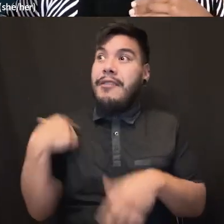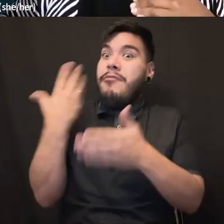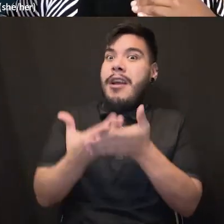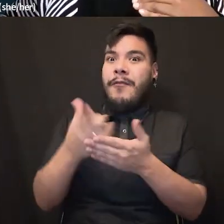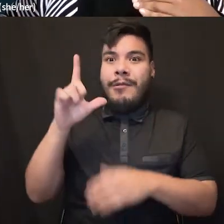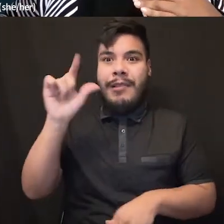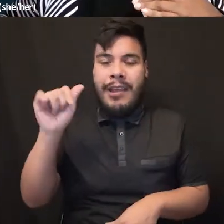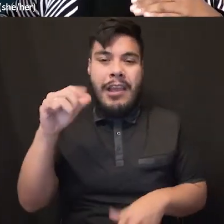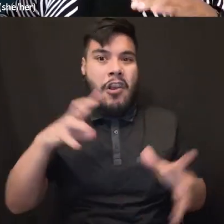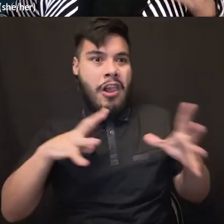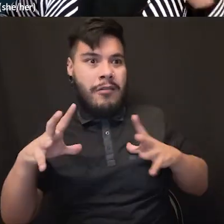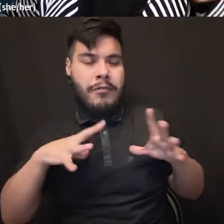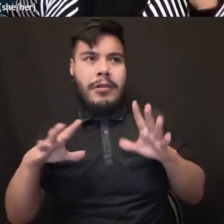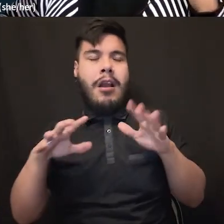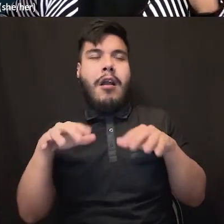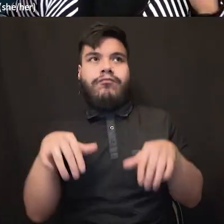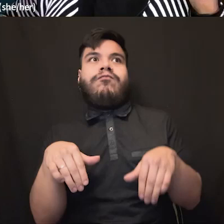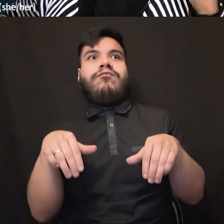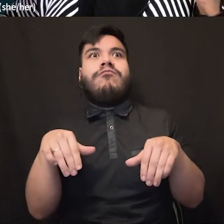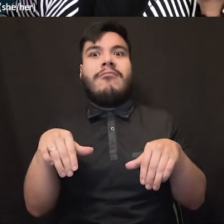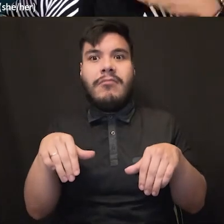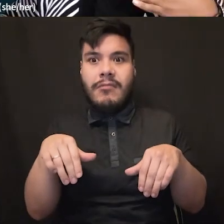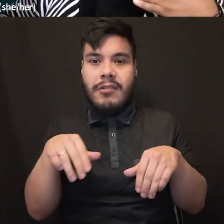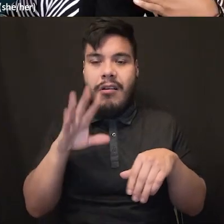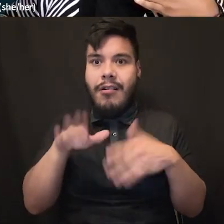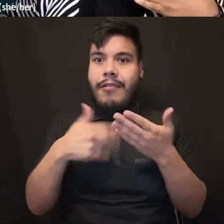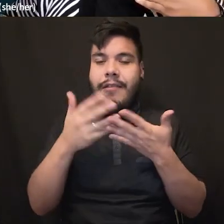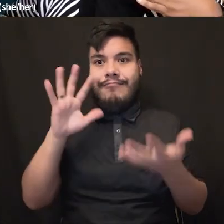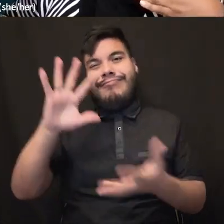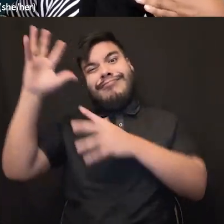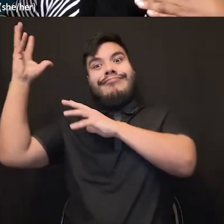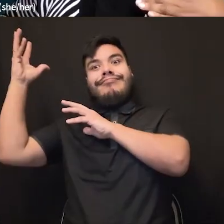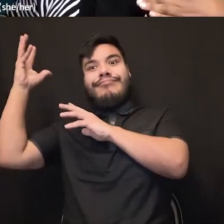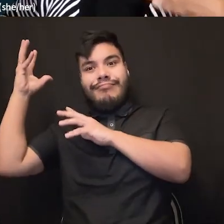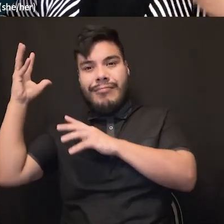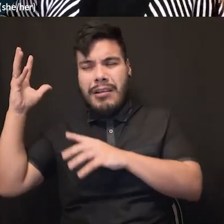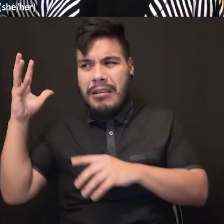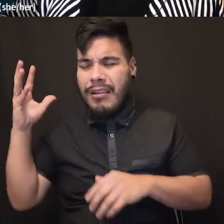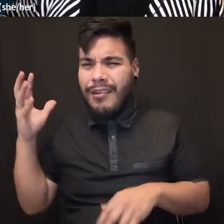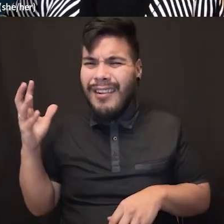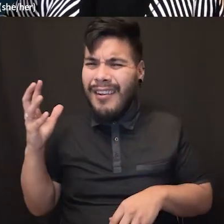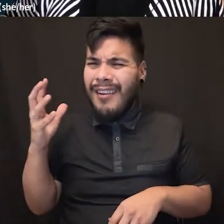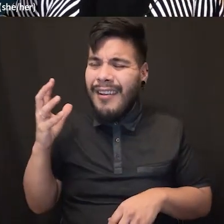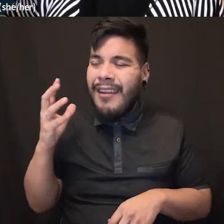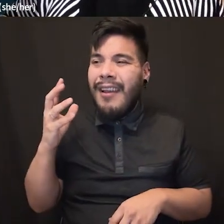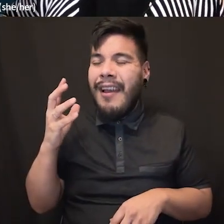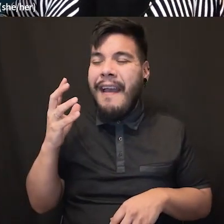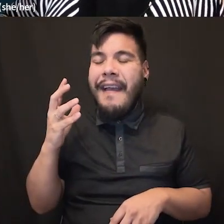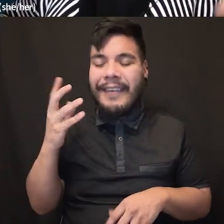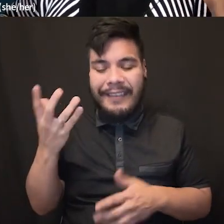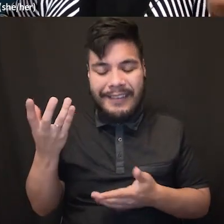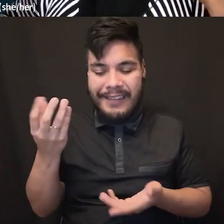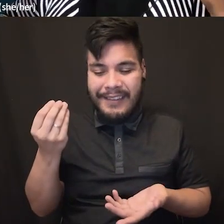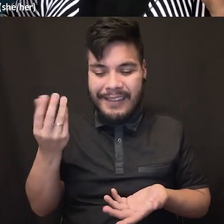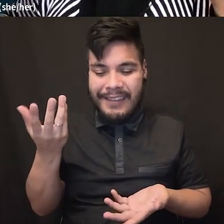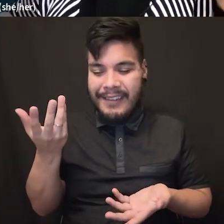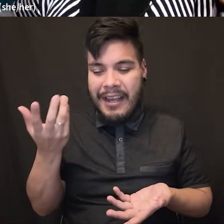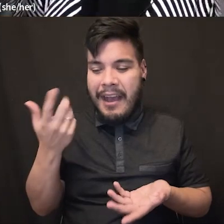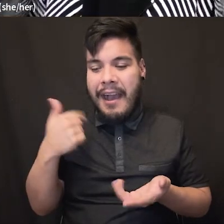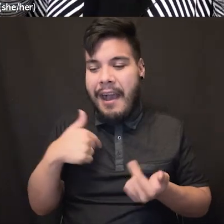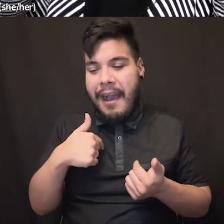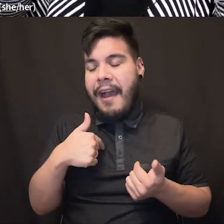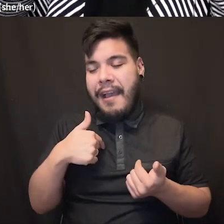Hollywood, and all of that just got knocked off course. And I ended up giving in